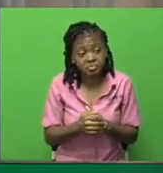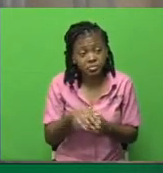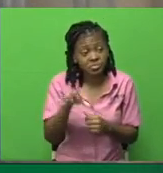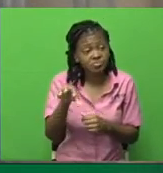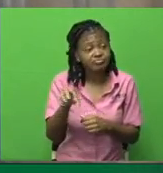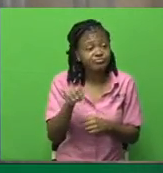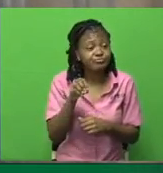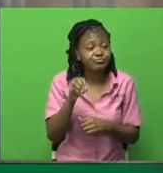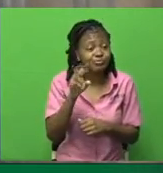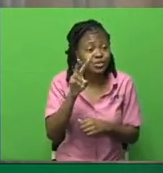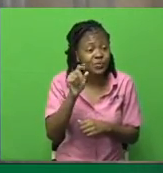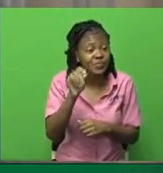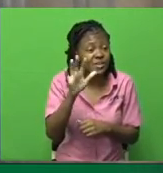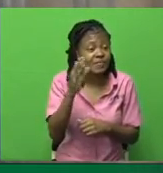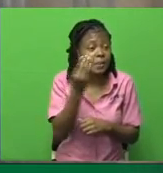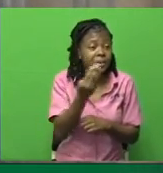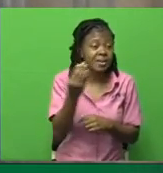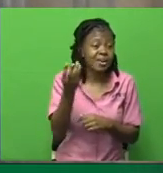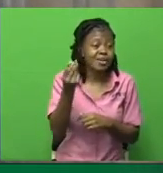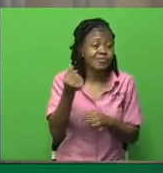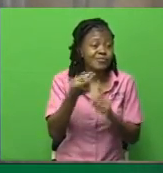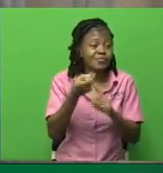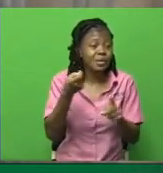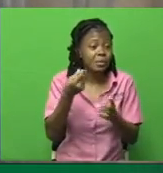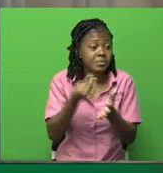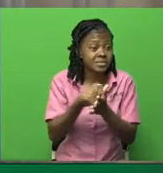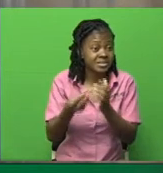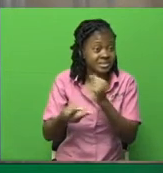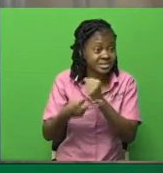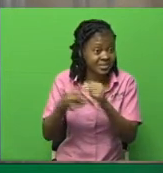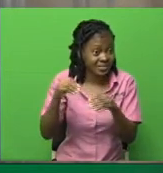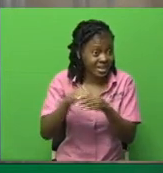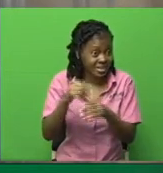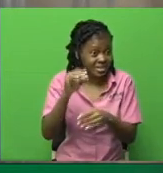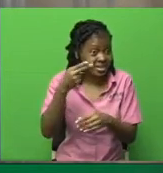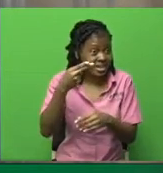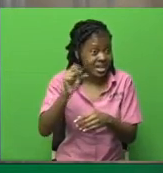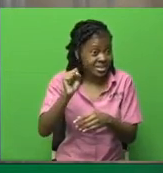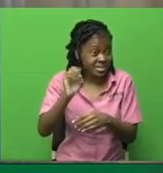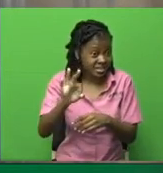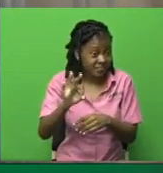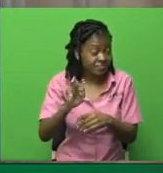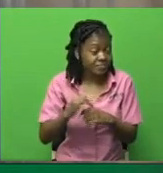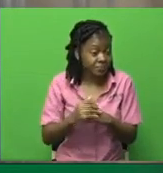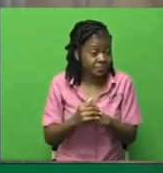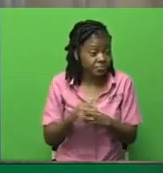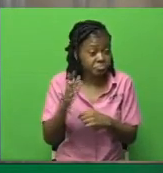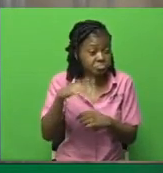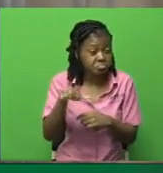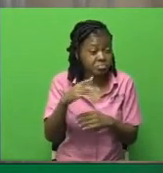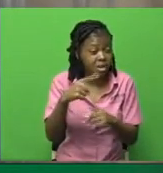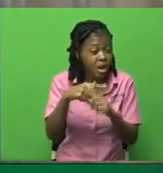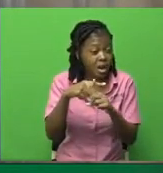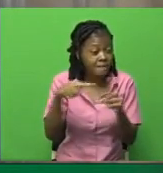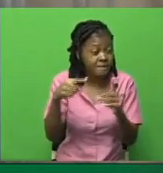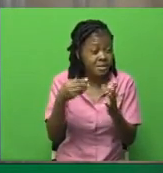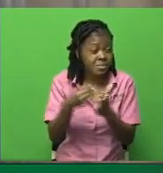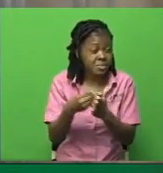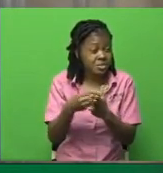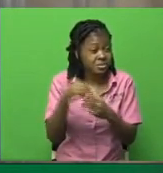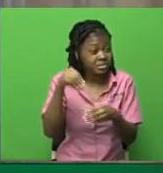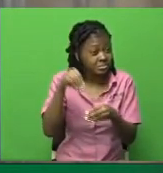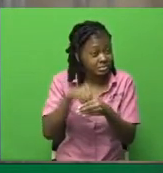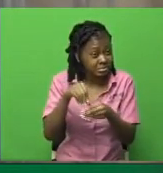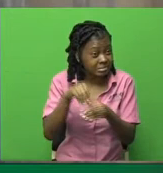2.5 billion from the saving in hsf almost half the optimal value of the hsf in just seven years